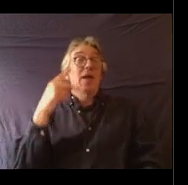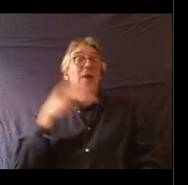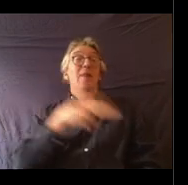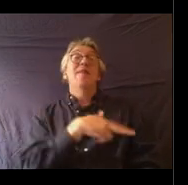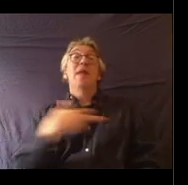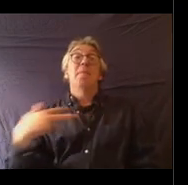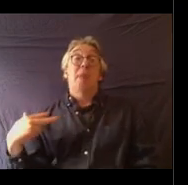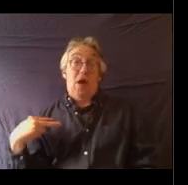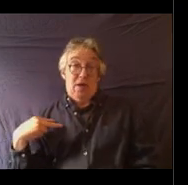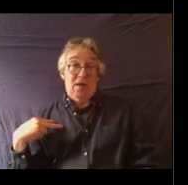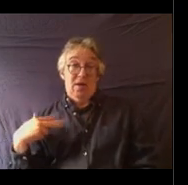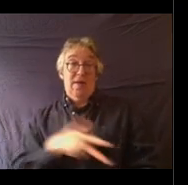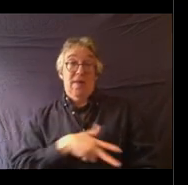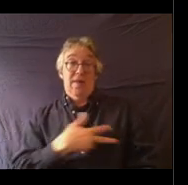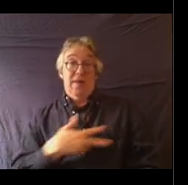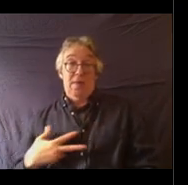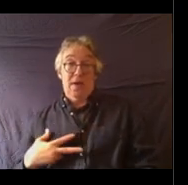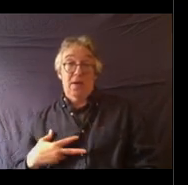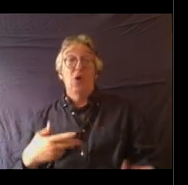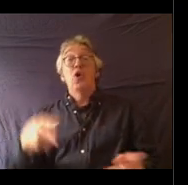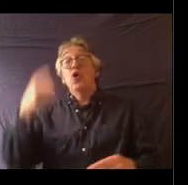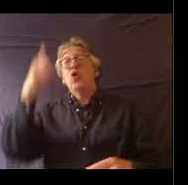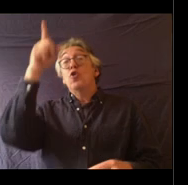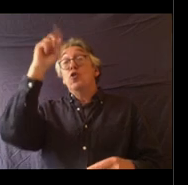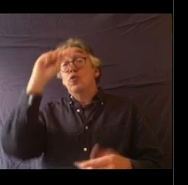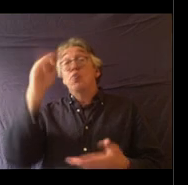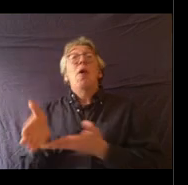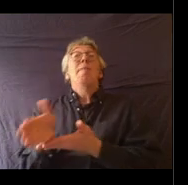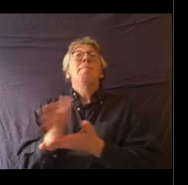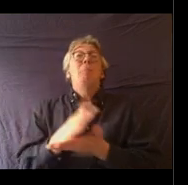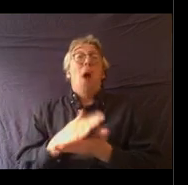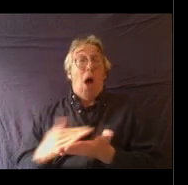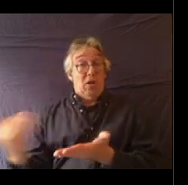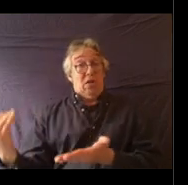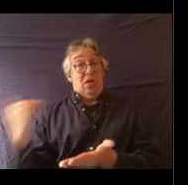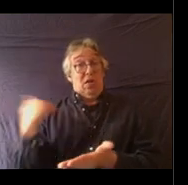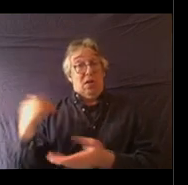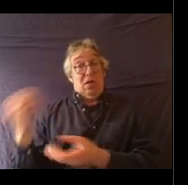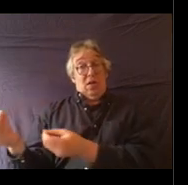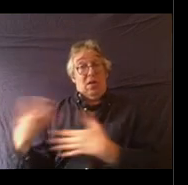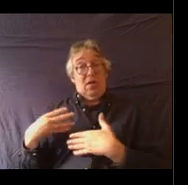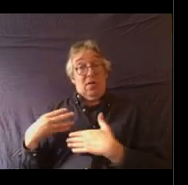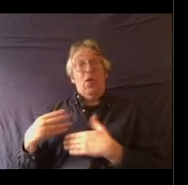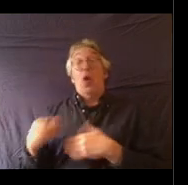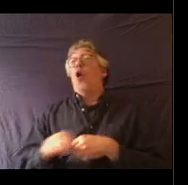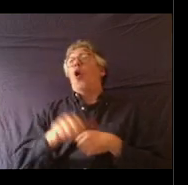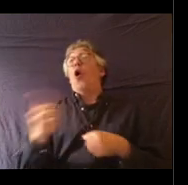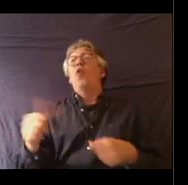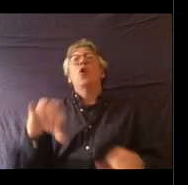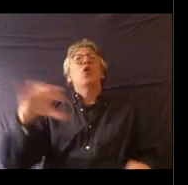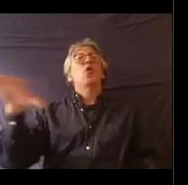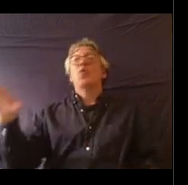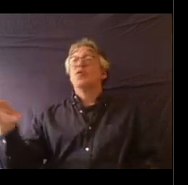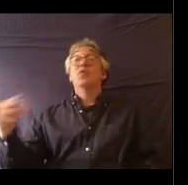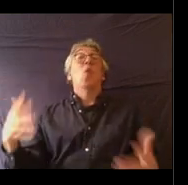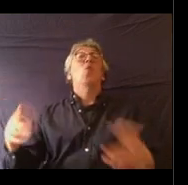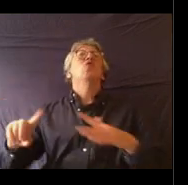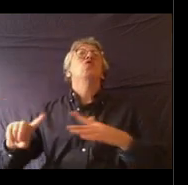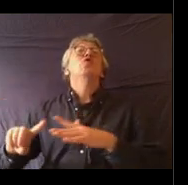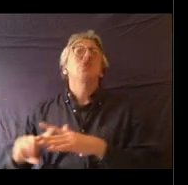partial notification of Germany. Otherwise, all the other member states, I mean, they have started, of course,